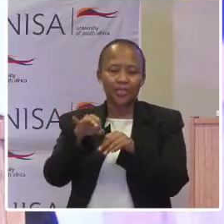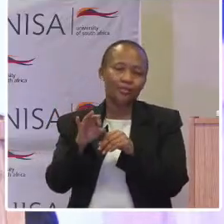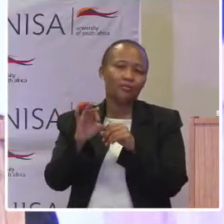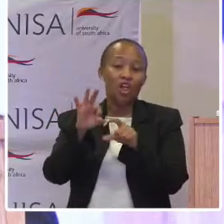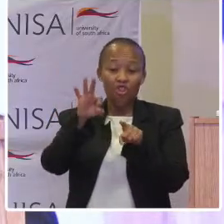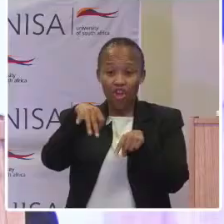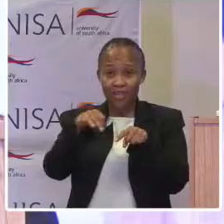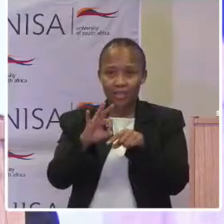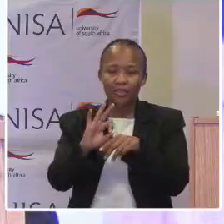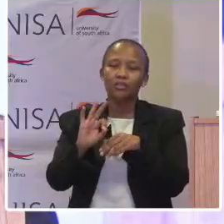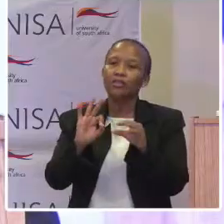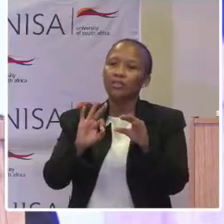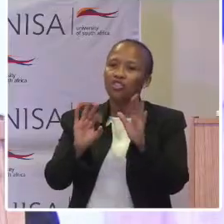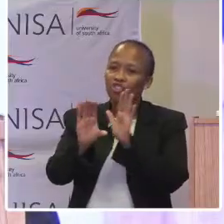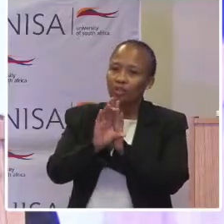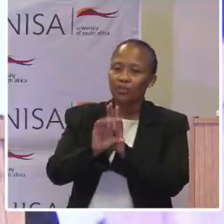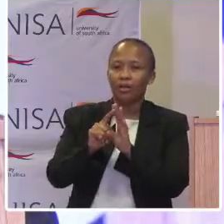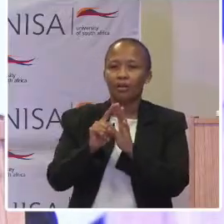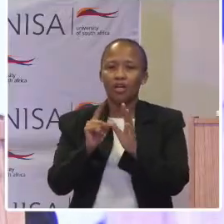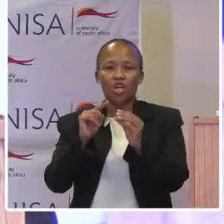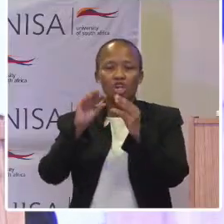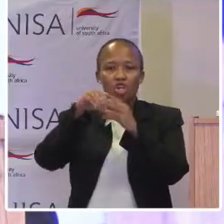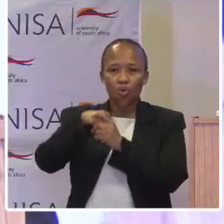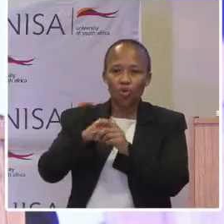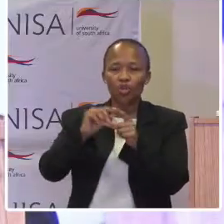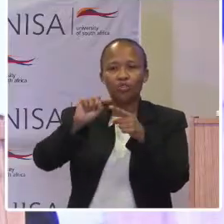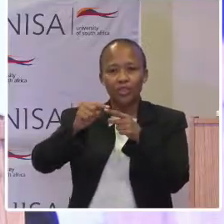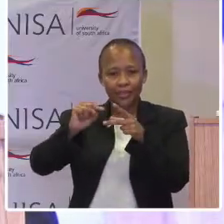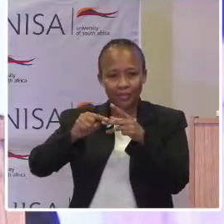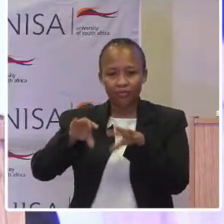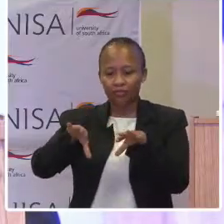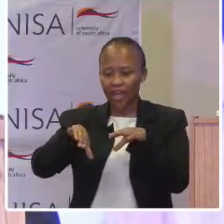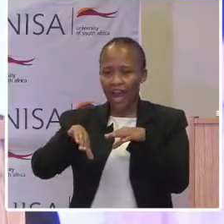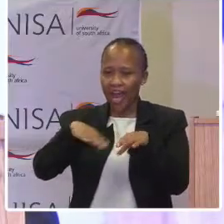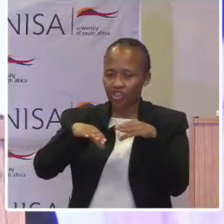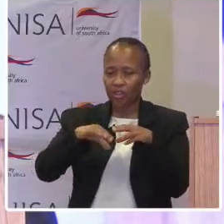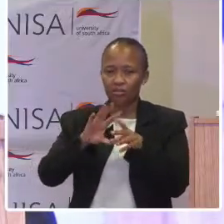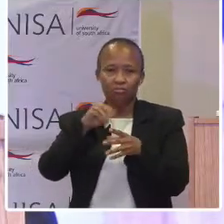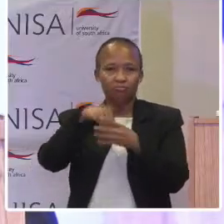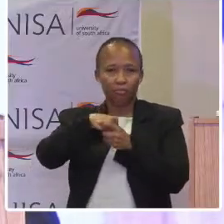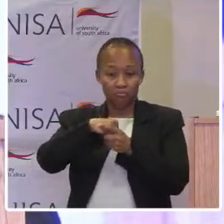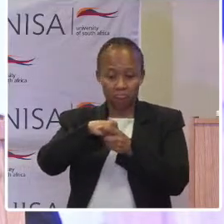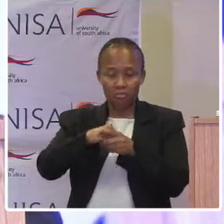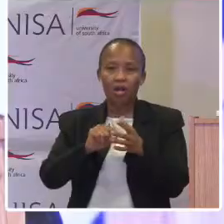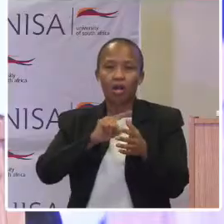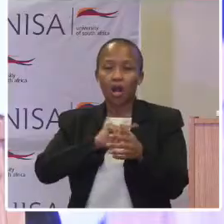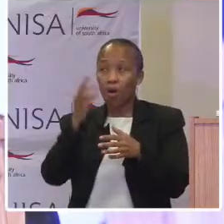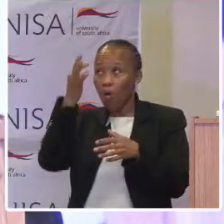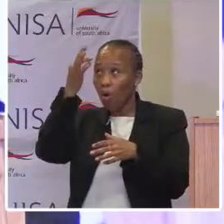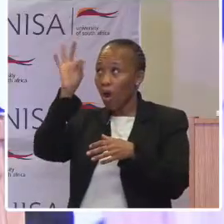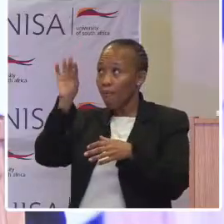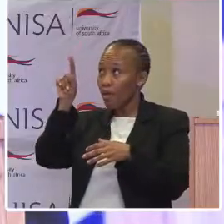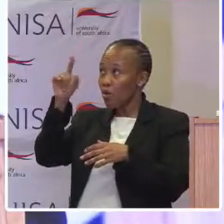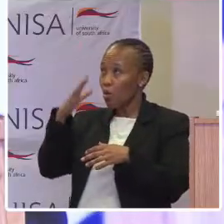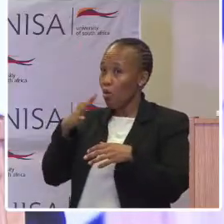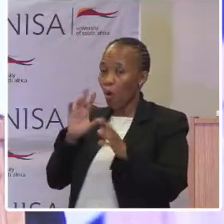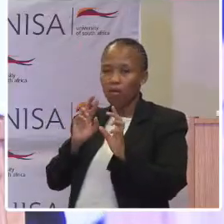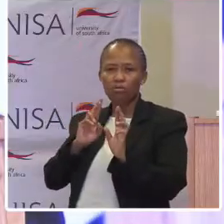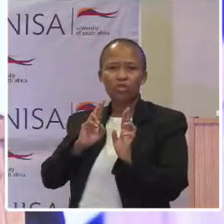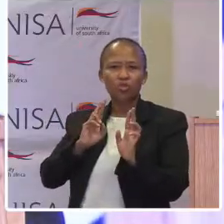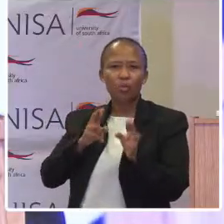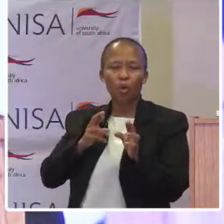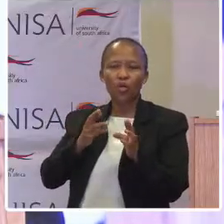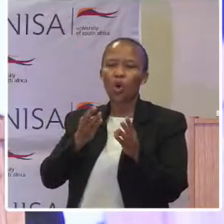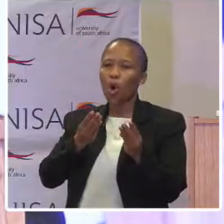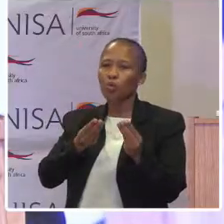of objectives and action for each, which details how government intends to respond on different fronts to